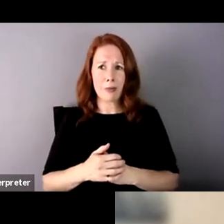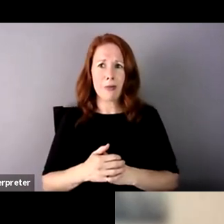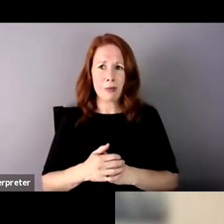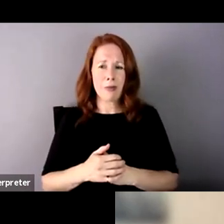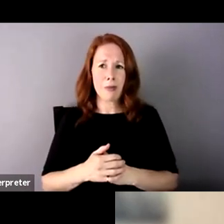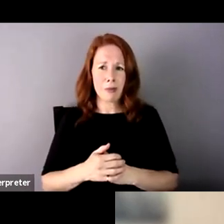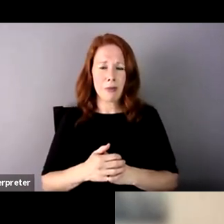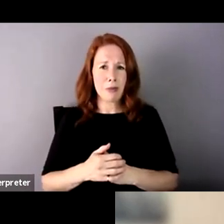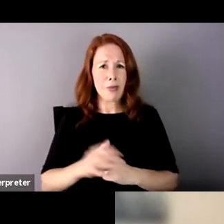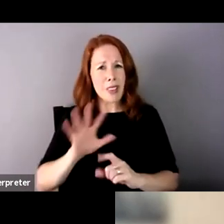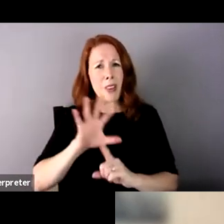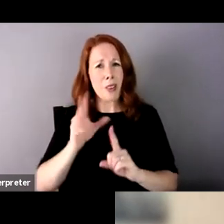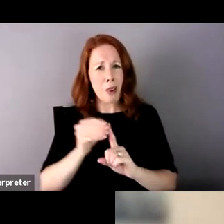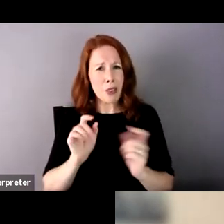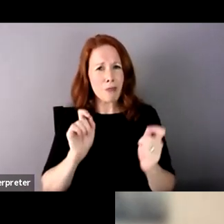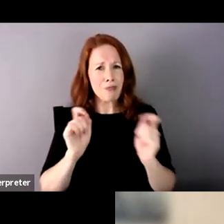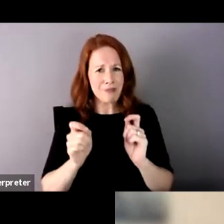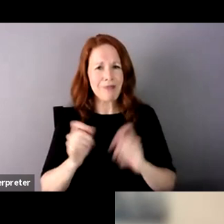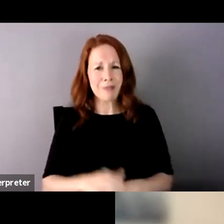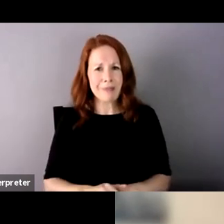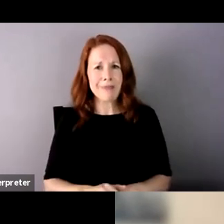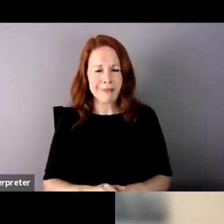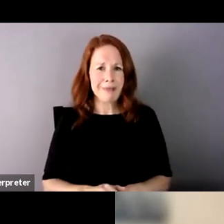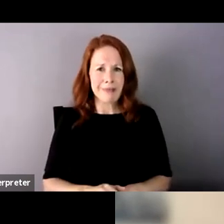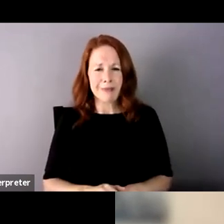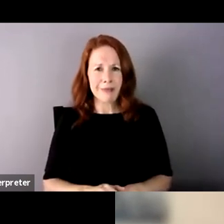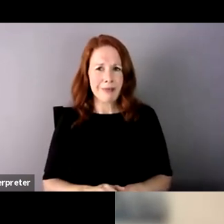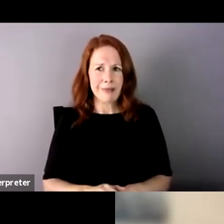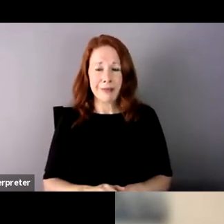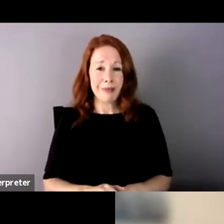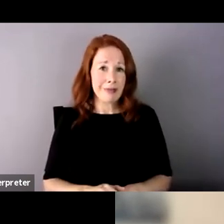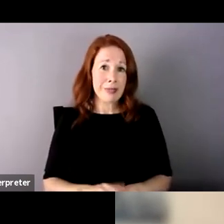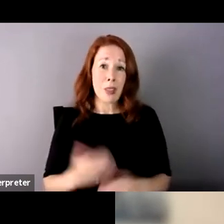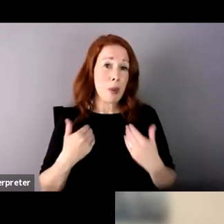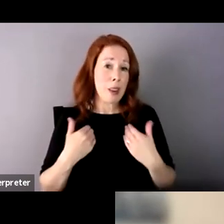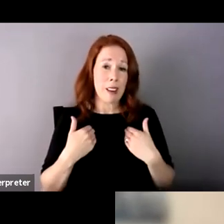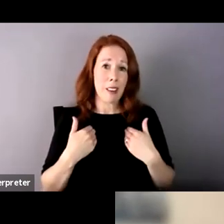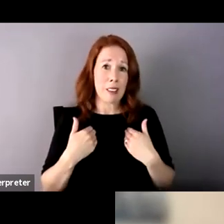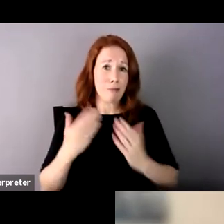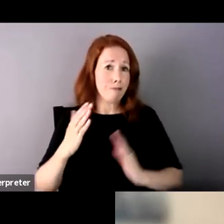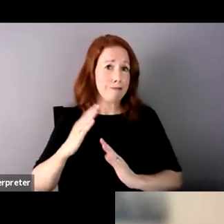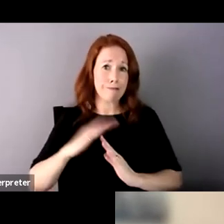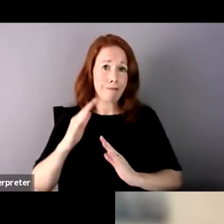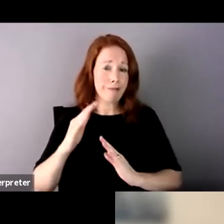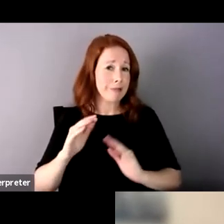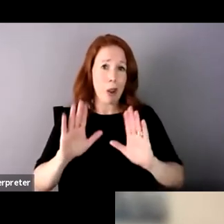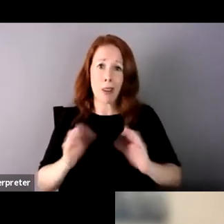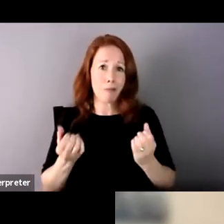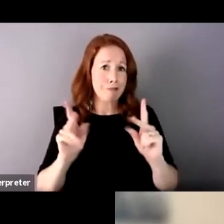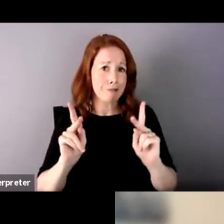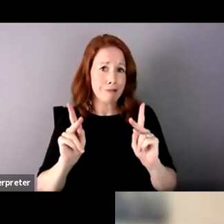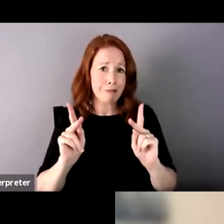of that culture change, I think too, we have the awesomest opportunity to partner